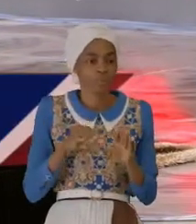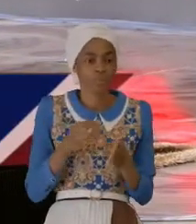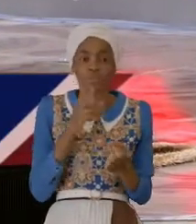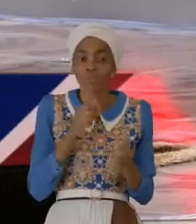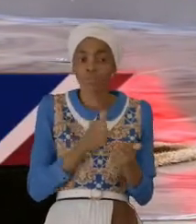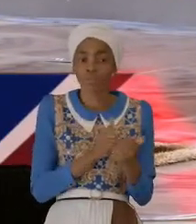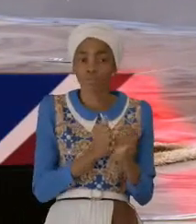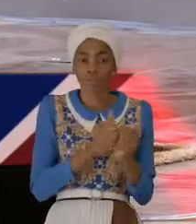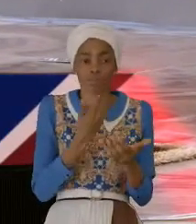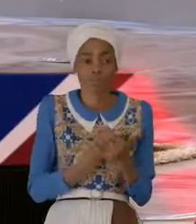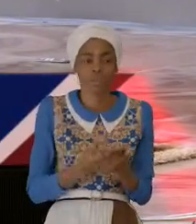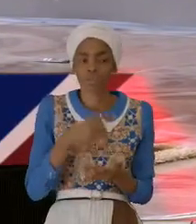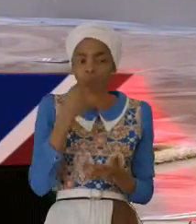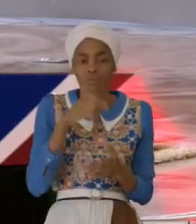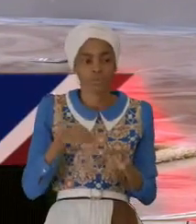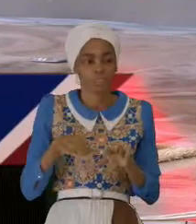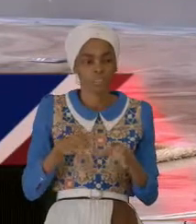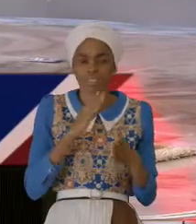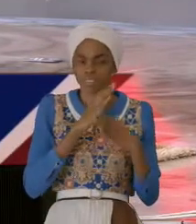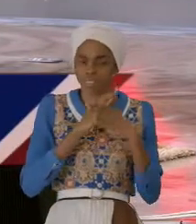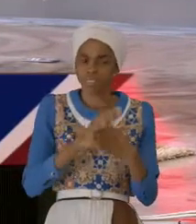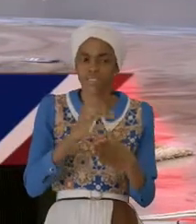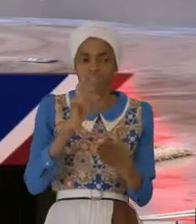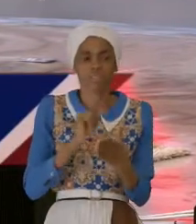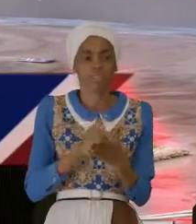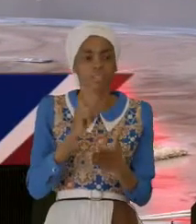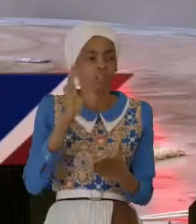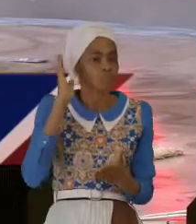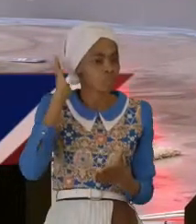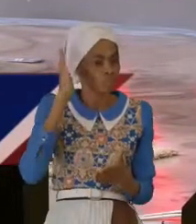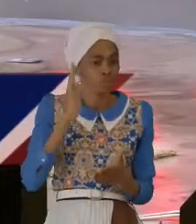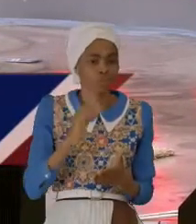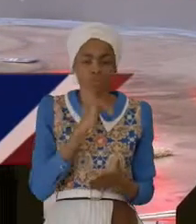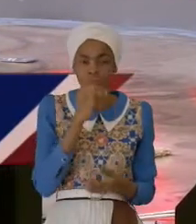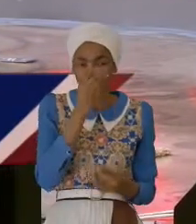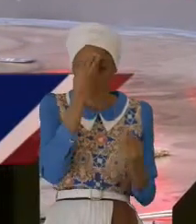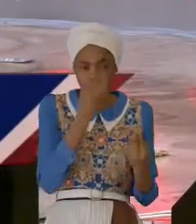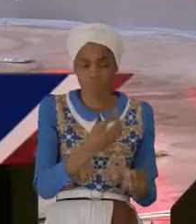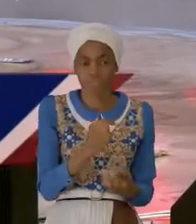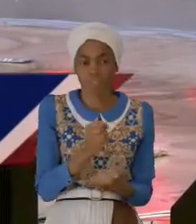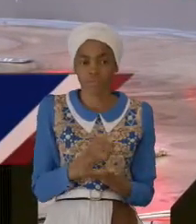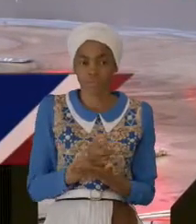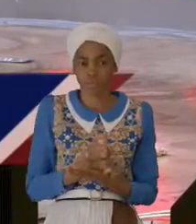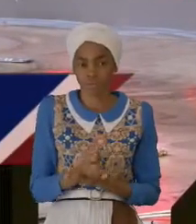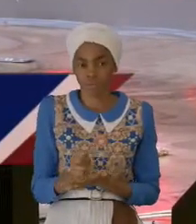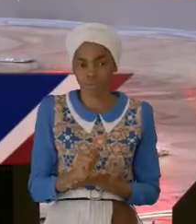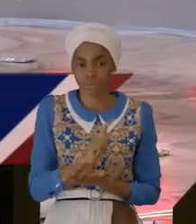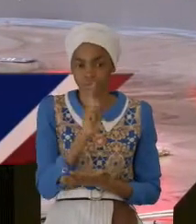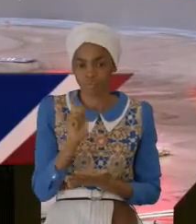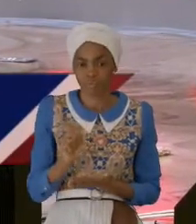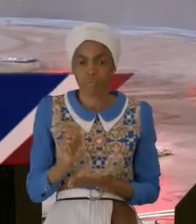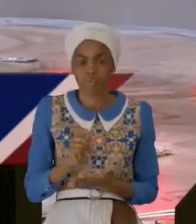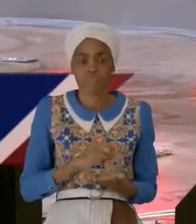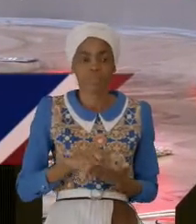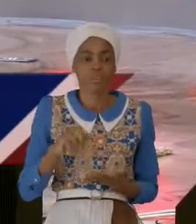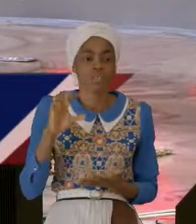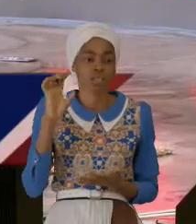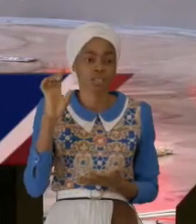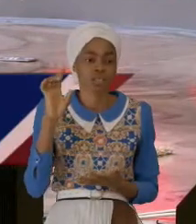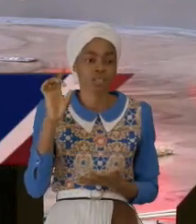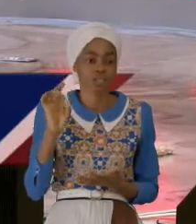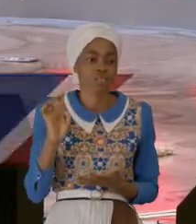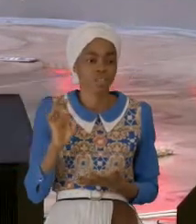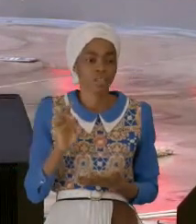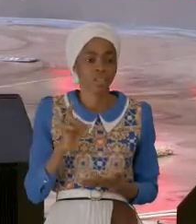who did hinder you that he should not be the truth then in verse age it